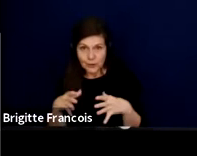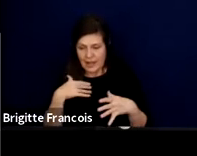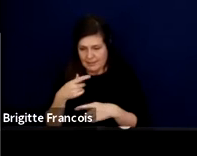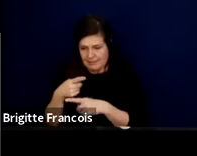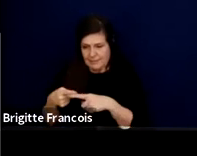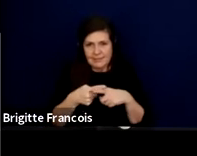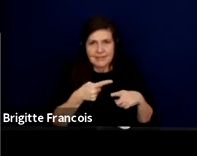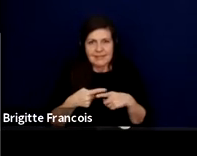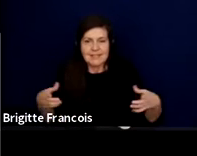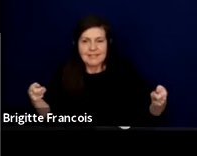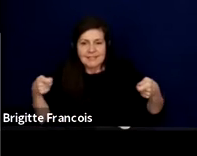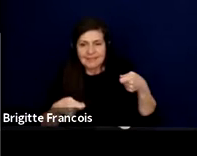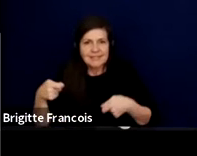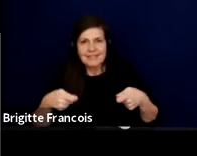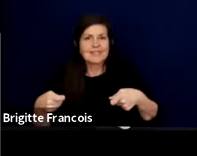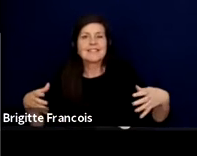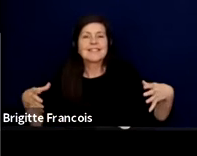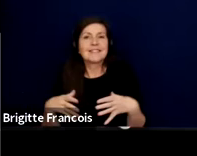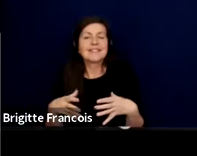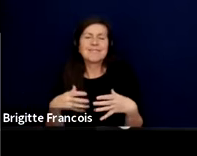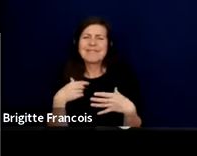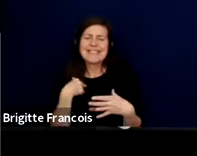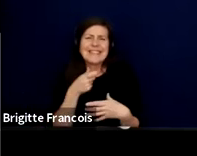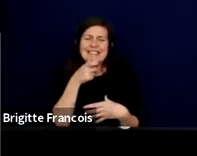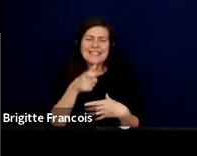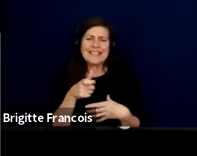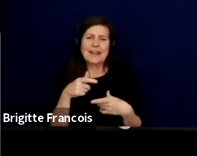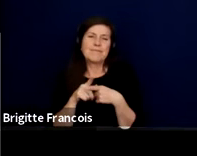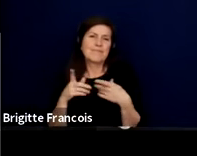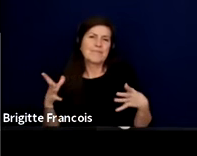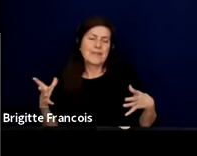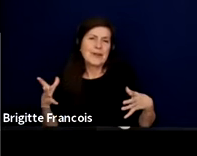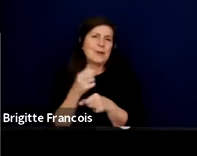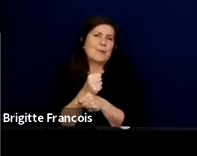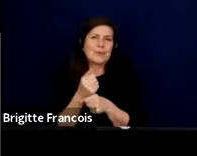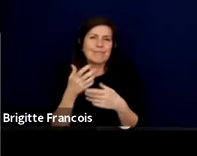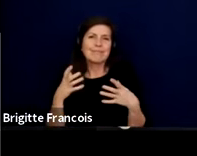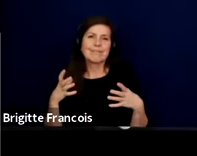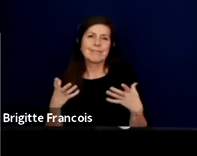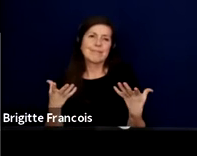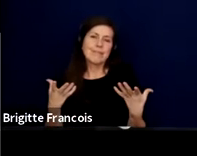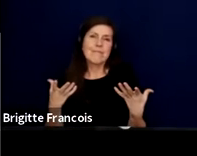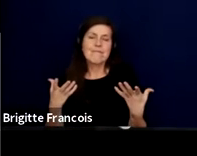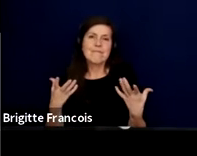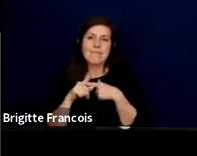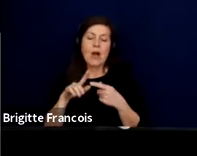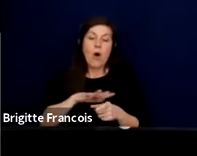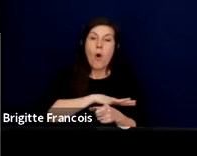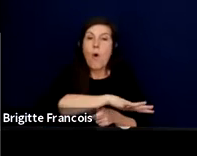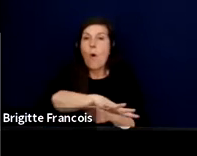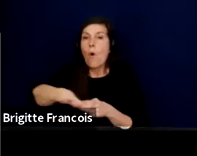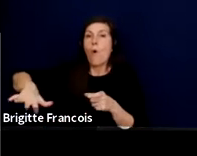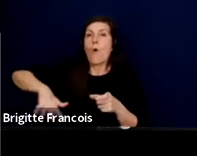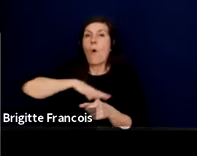but I really don't know what the word for förvaltning is in. No, but it's the whole municipality are